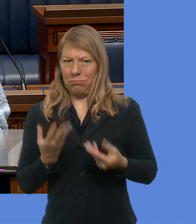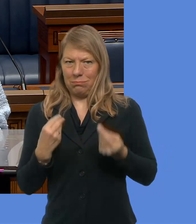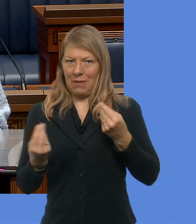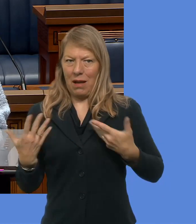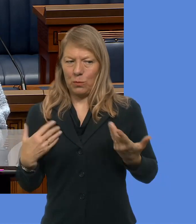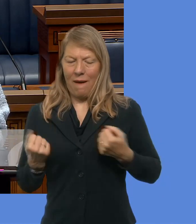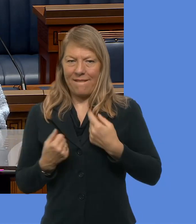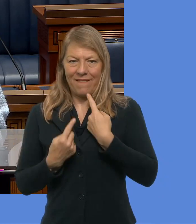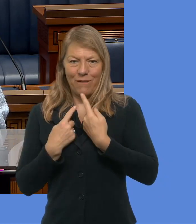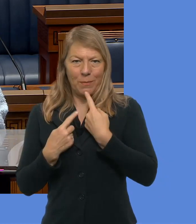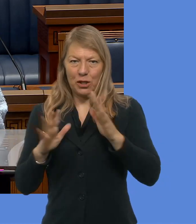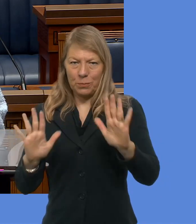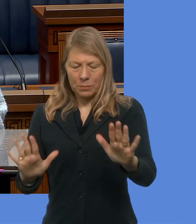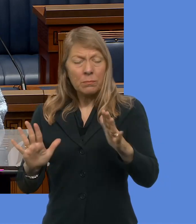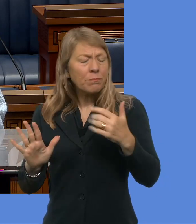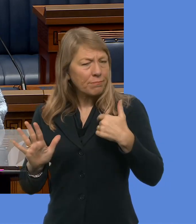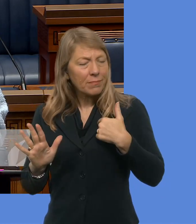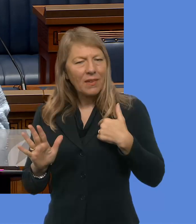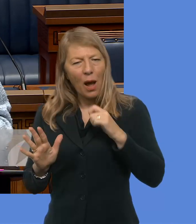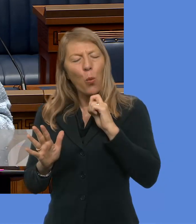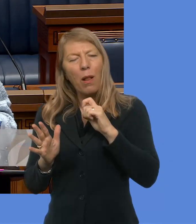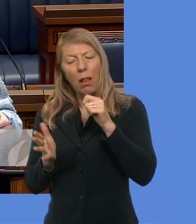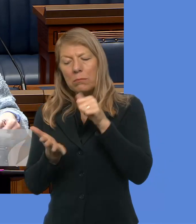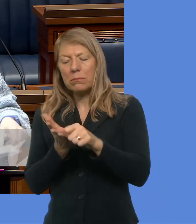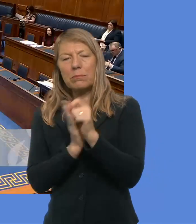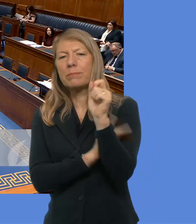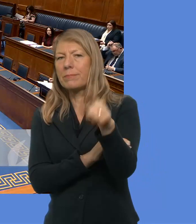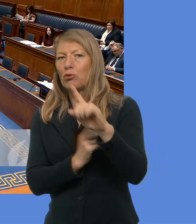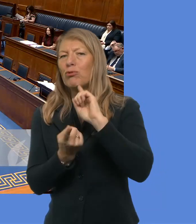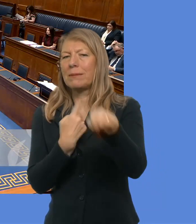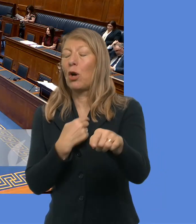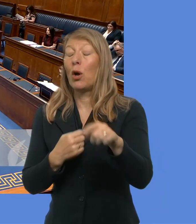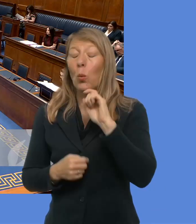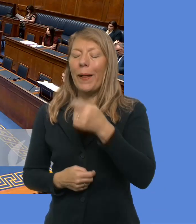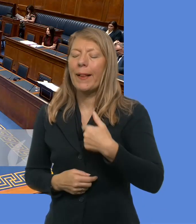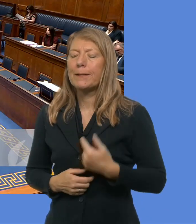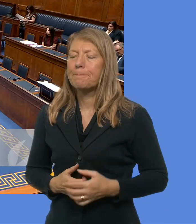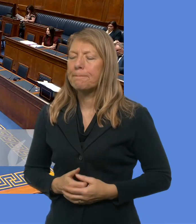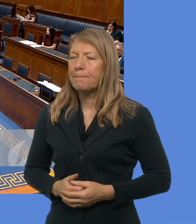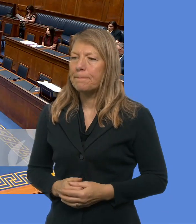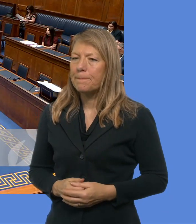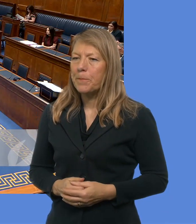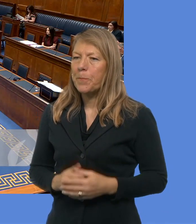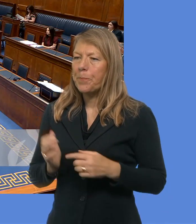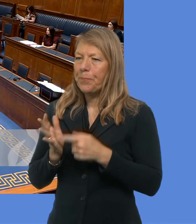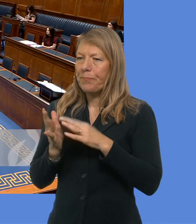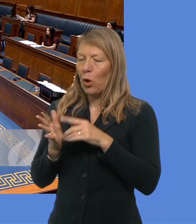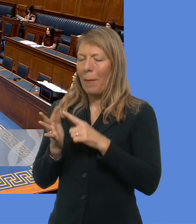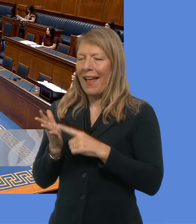would be happy to write to the member on that particular point. Tom Elliott for supplementary.